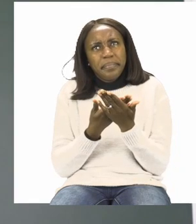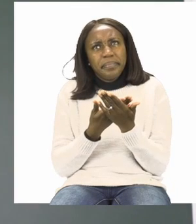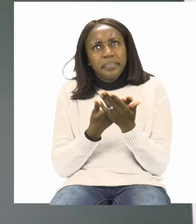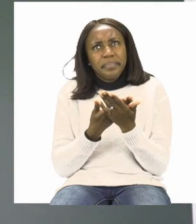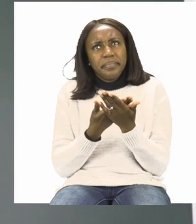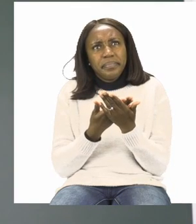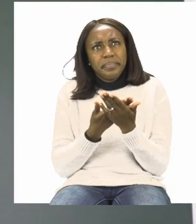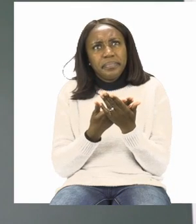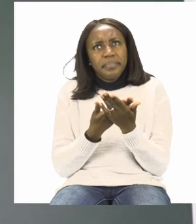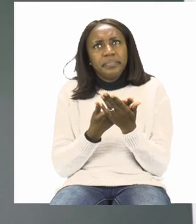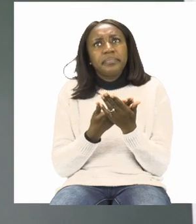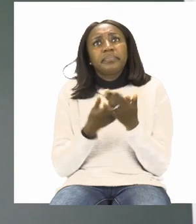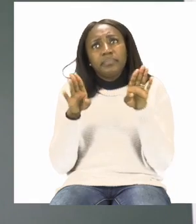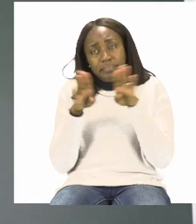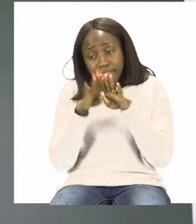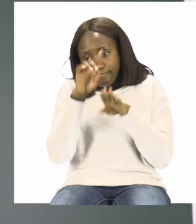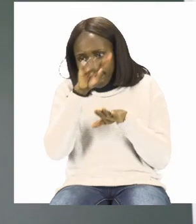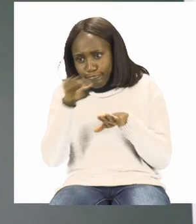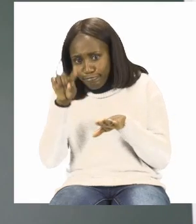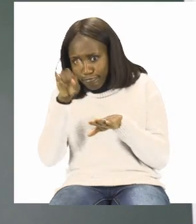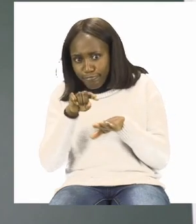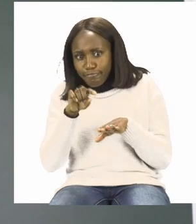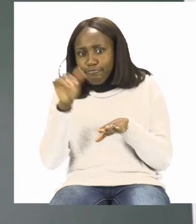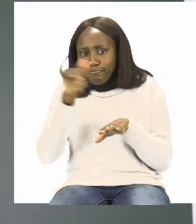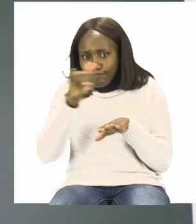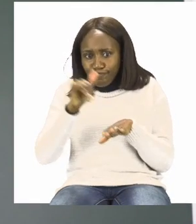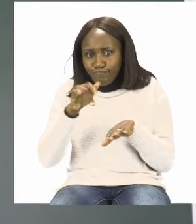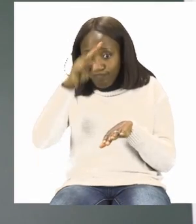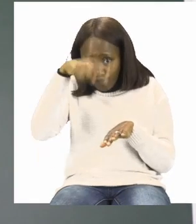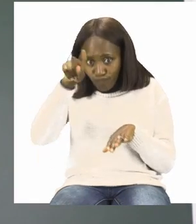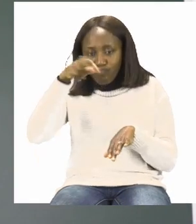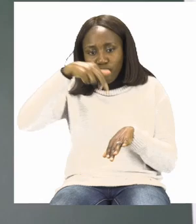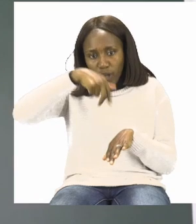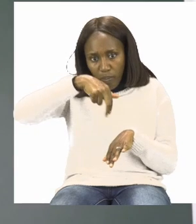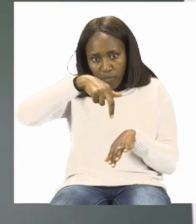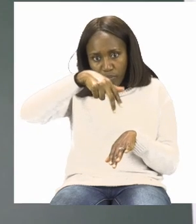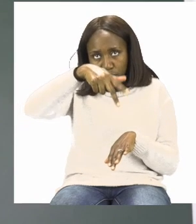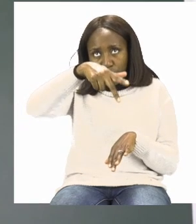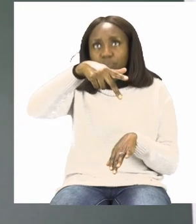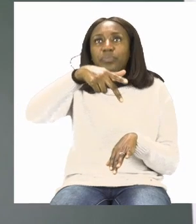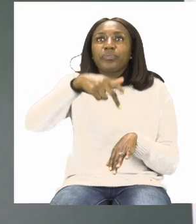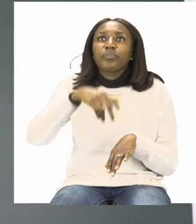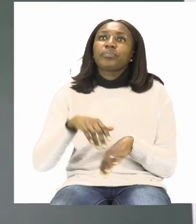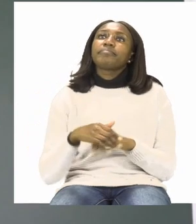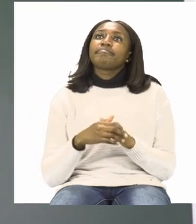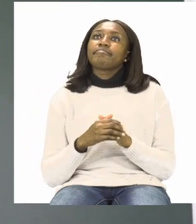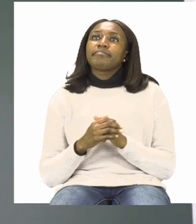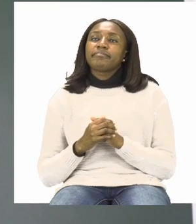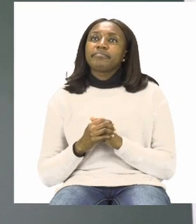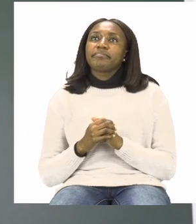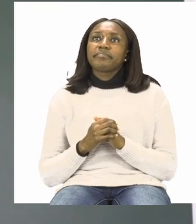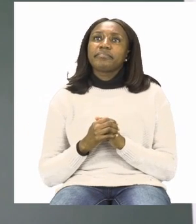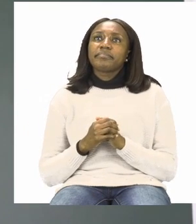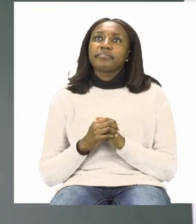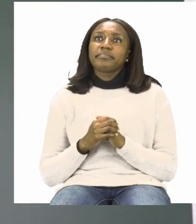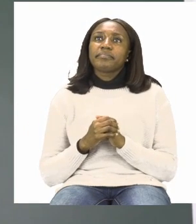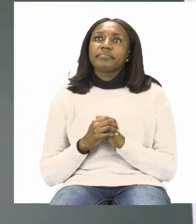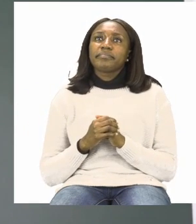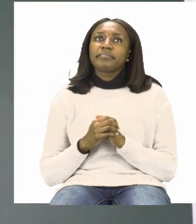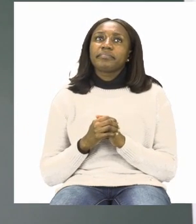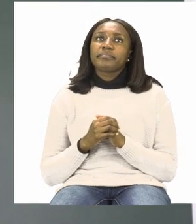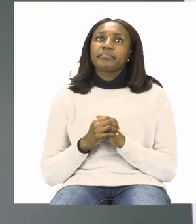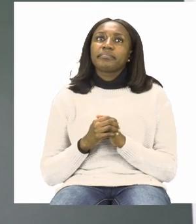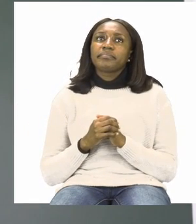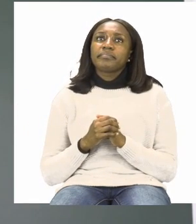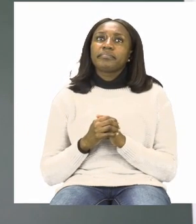you make the cross on the picture that shows you how to cross the road.